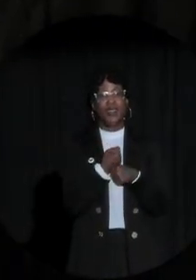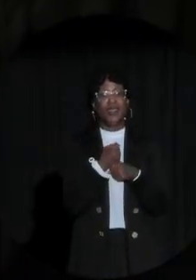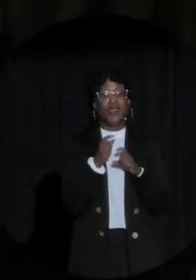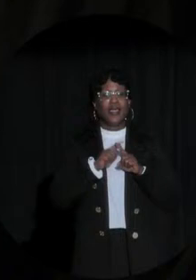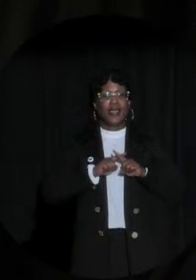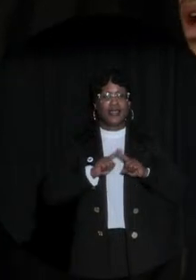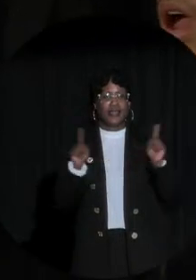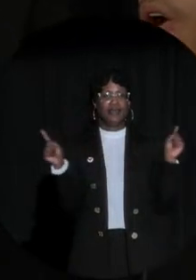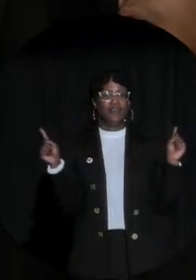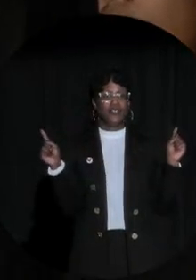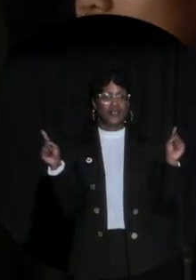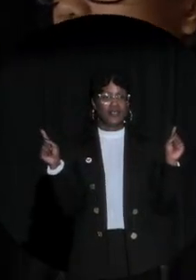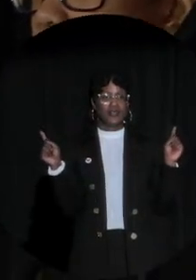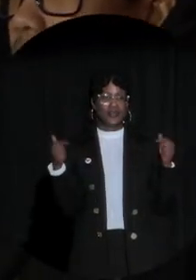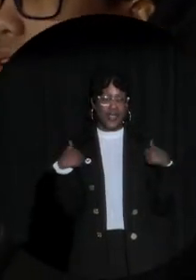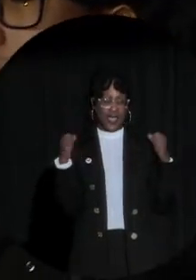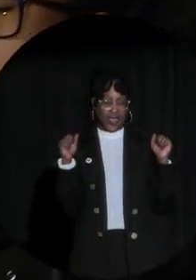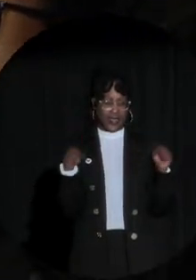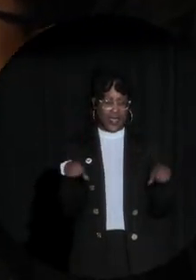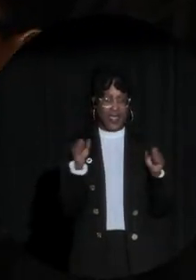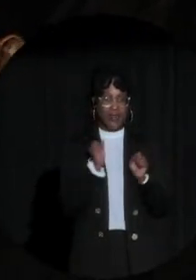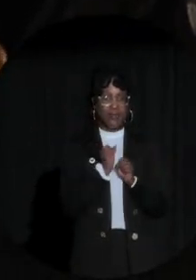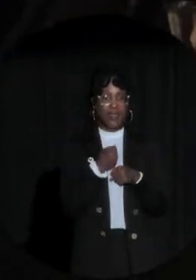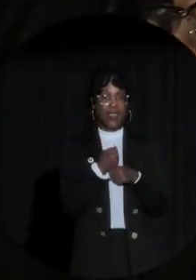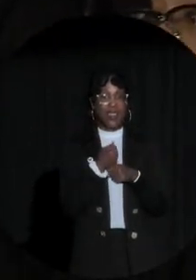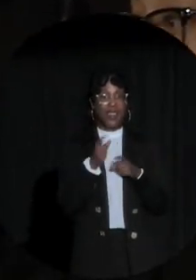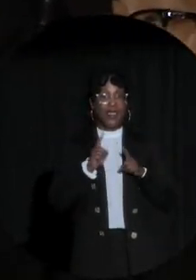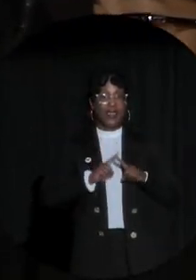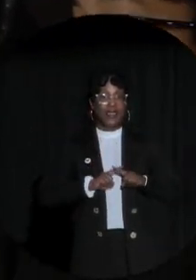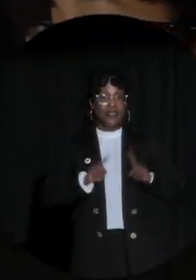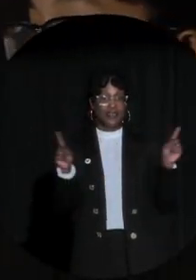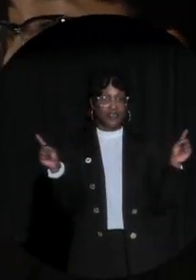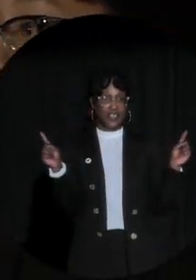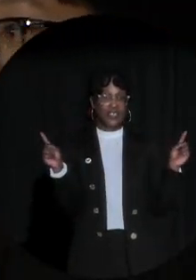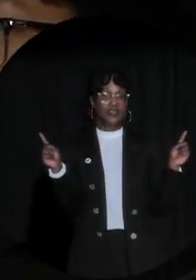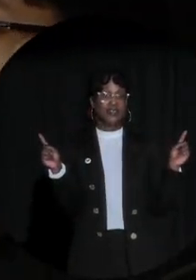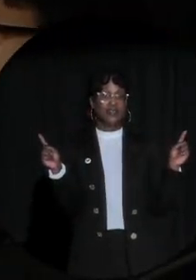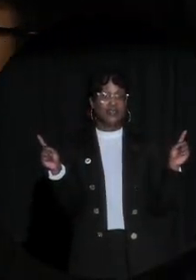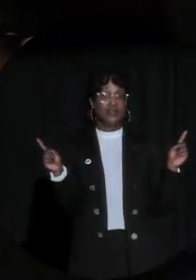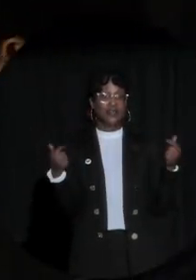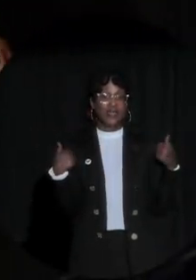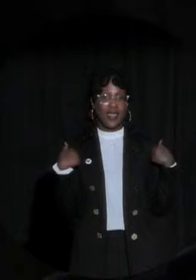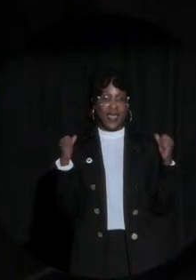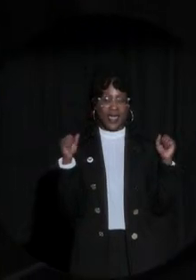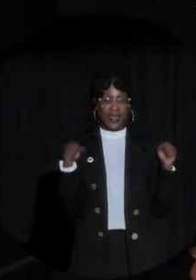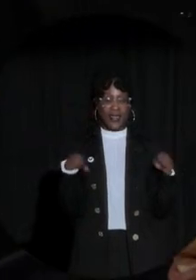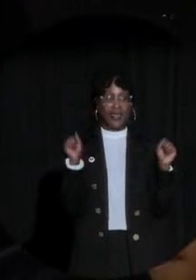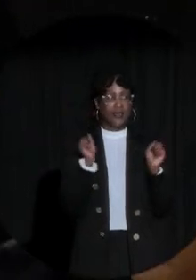I can make the difference.